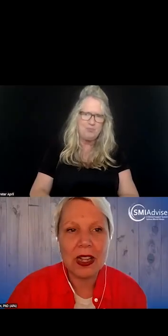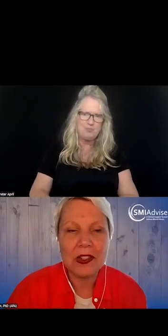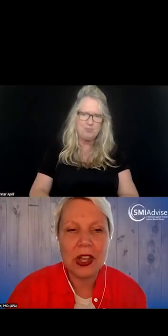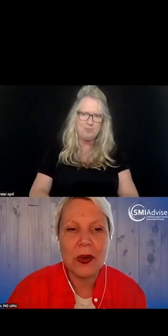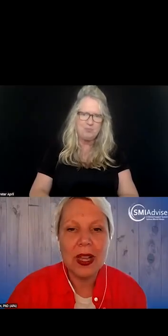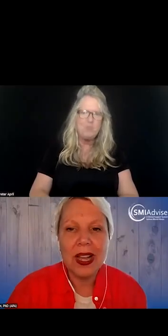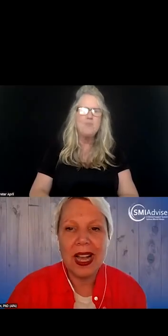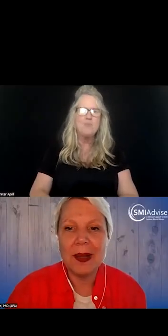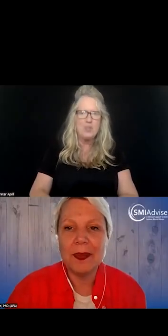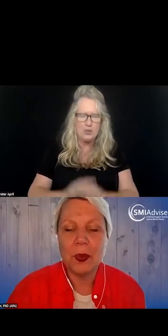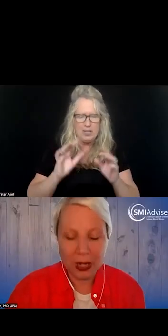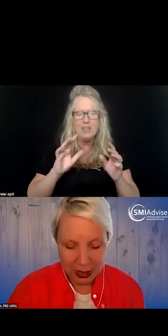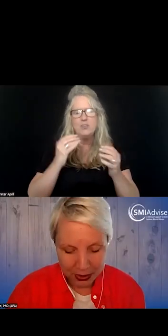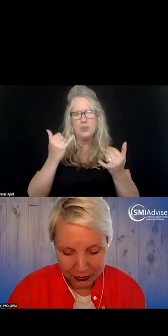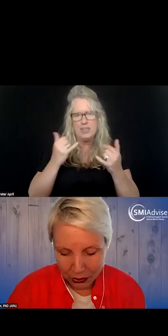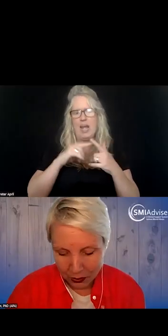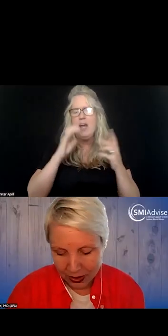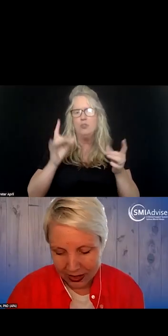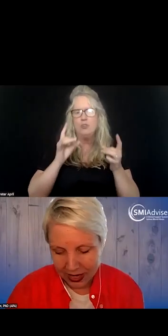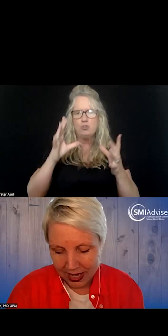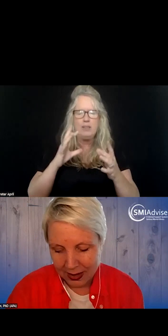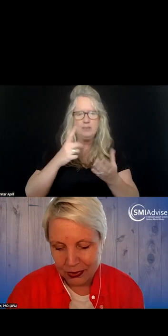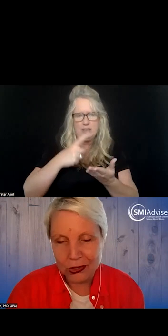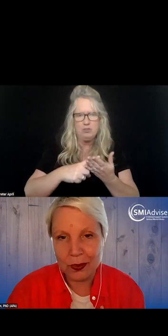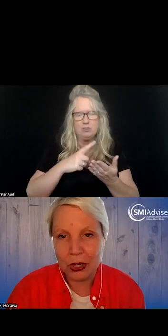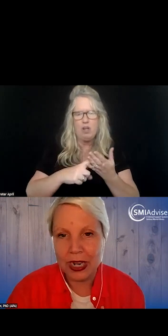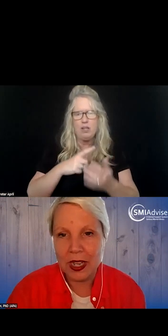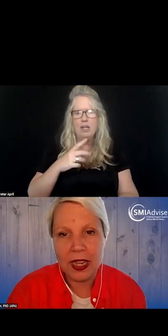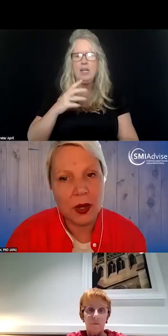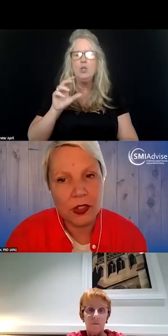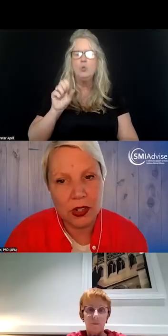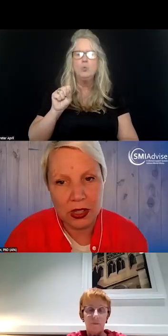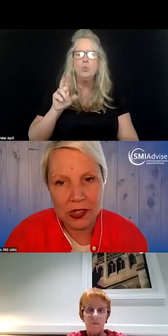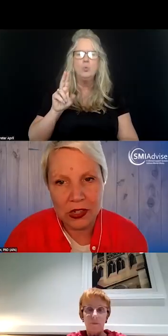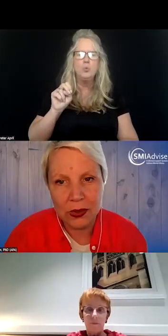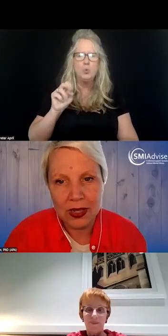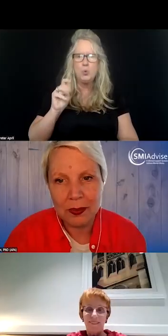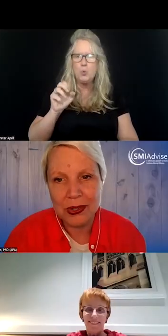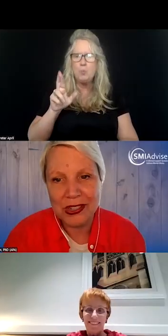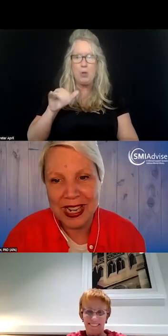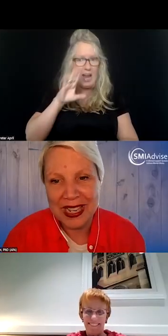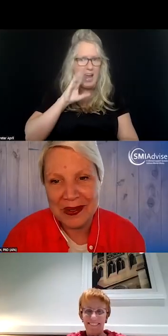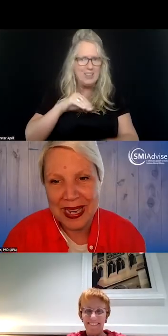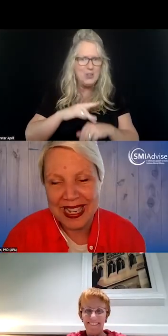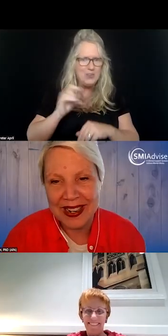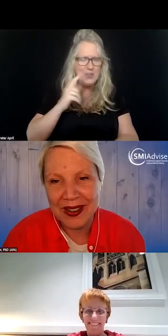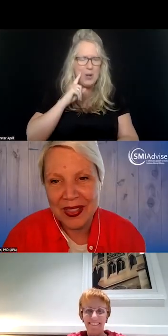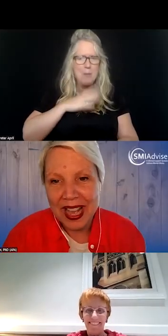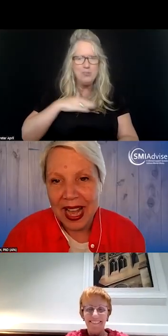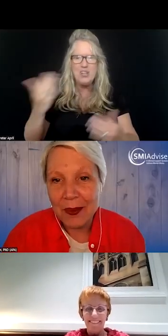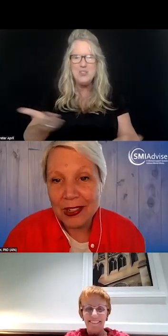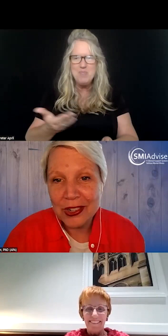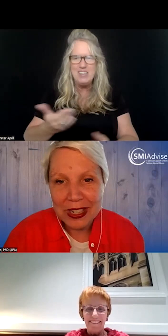Crisis talk. So we're going to bring forward Sue Murray. I know it's early, Sue. Appreciate you being